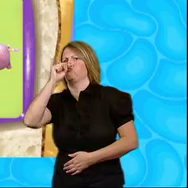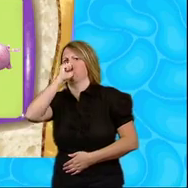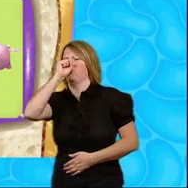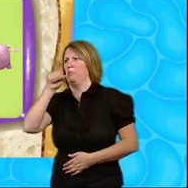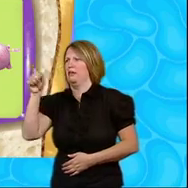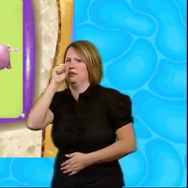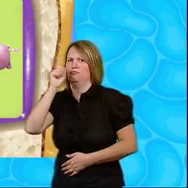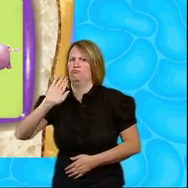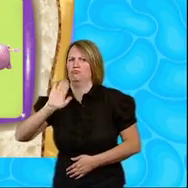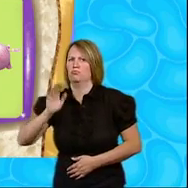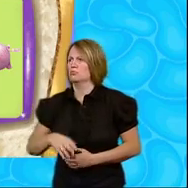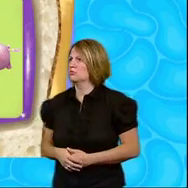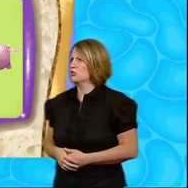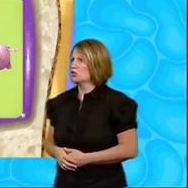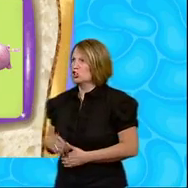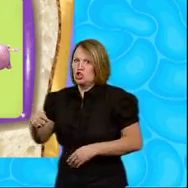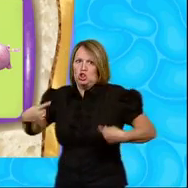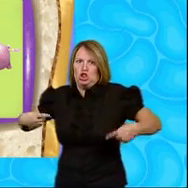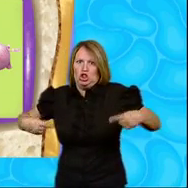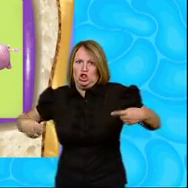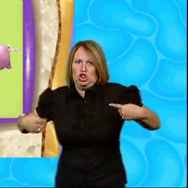That's a pig!